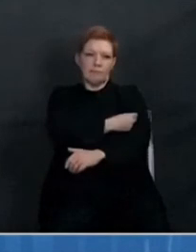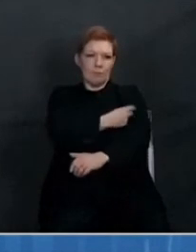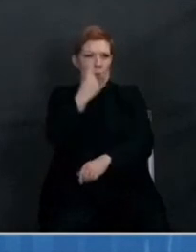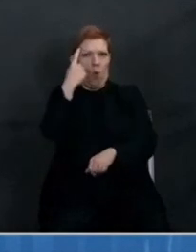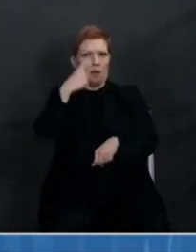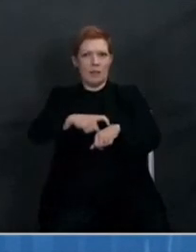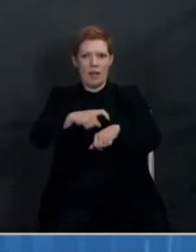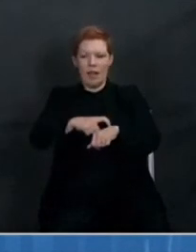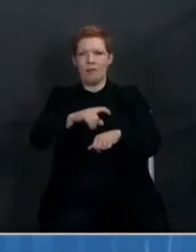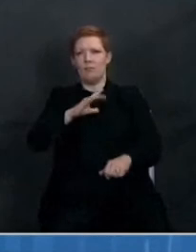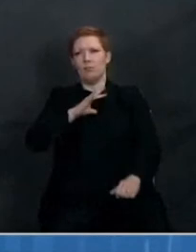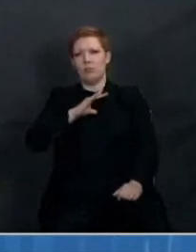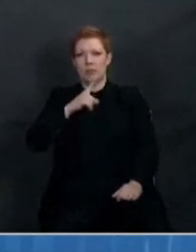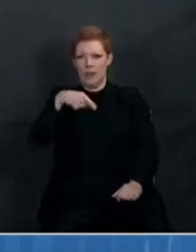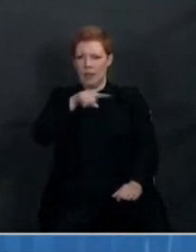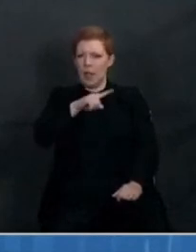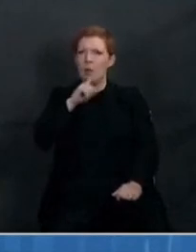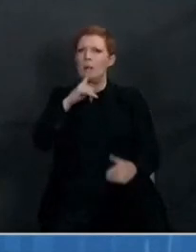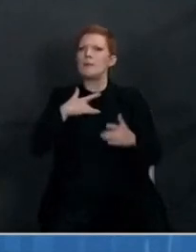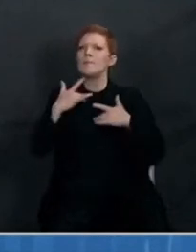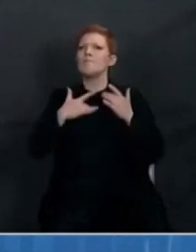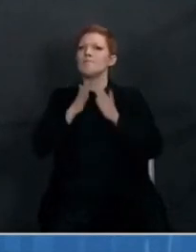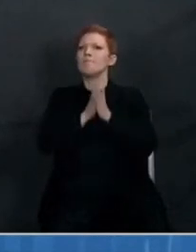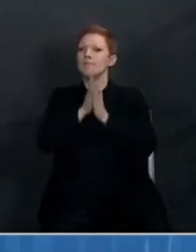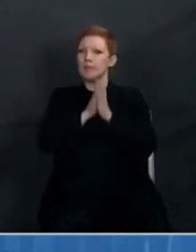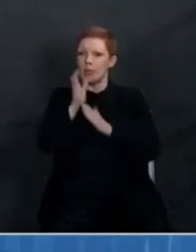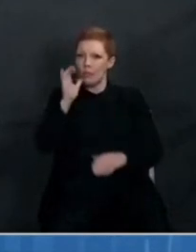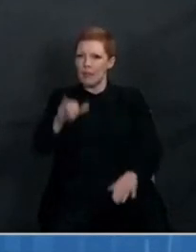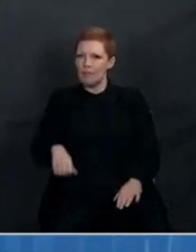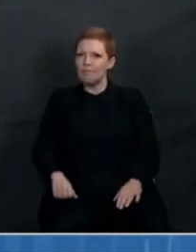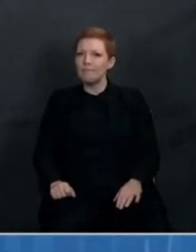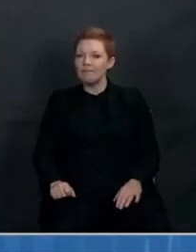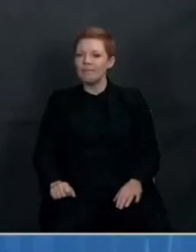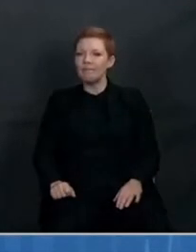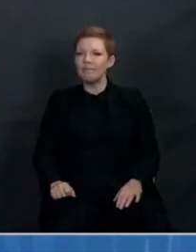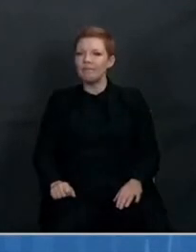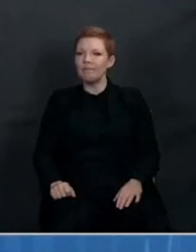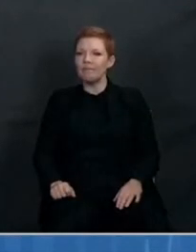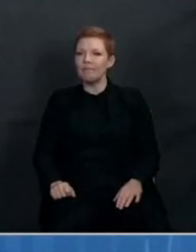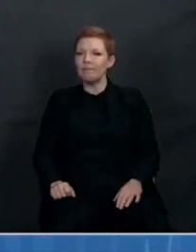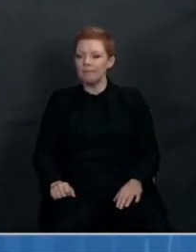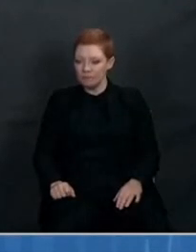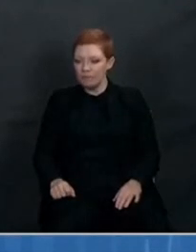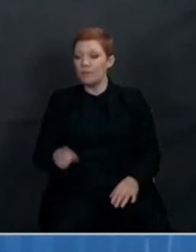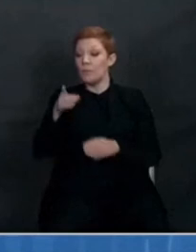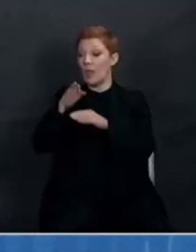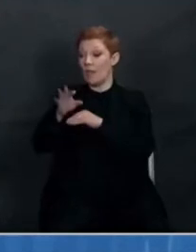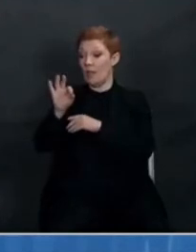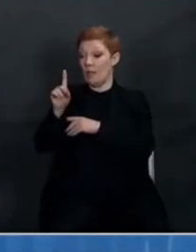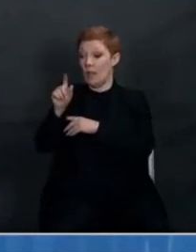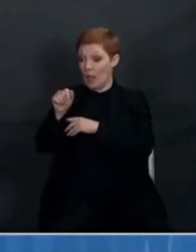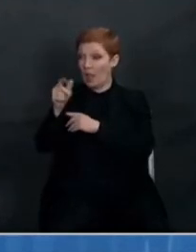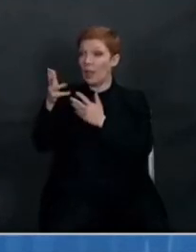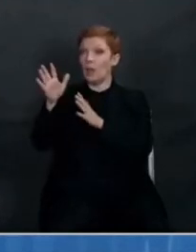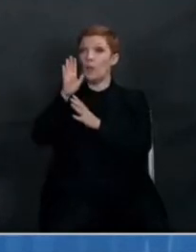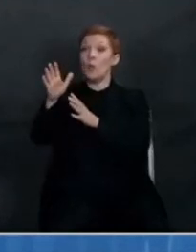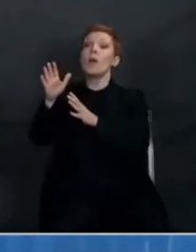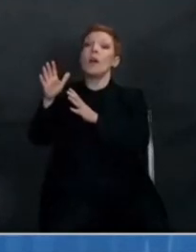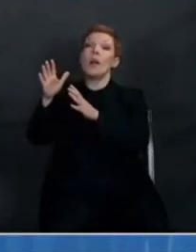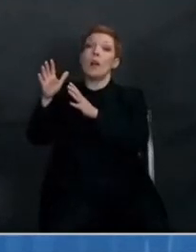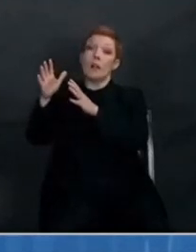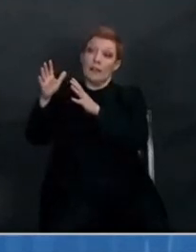Dr. Fauci. Maybe I will just add that after the FDA meets, the Advisory Committee on Immunization Practices of the CDC will also be meeting